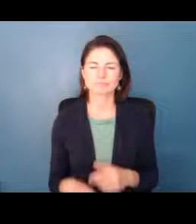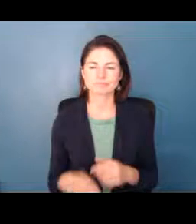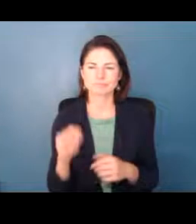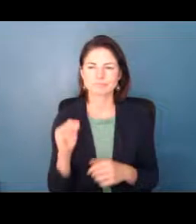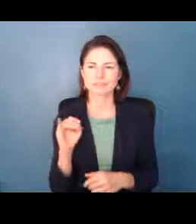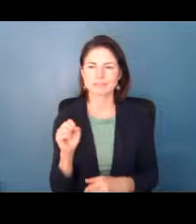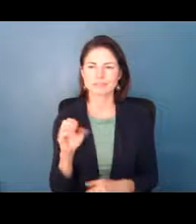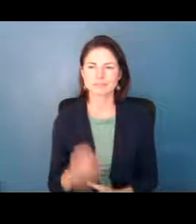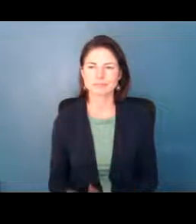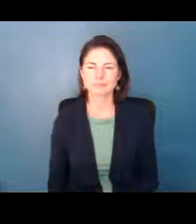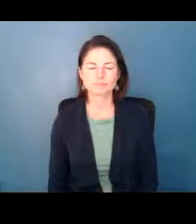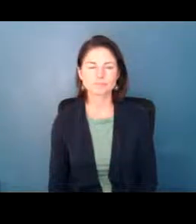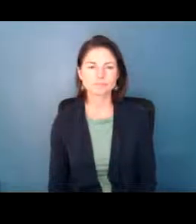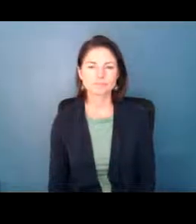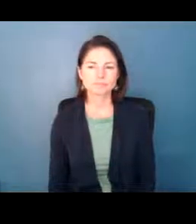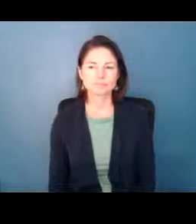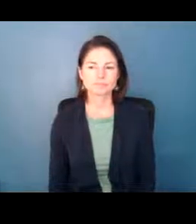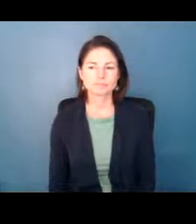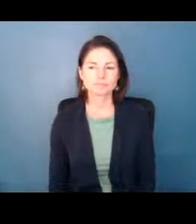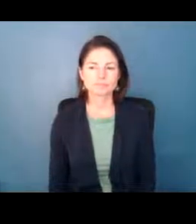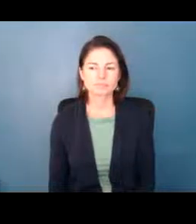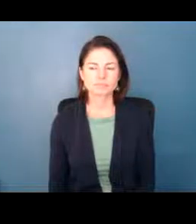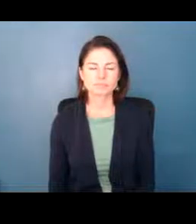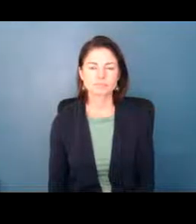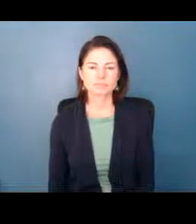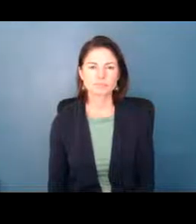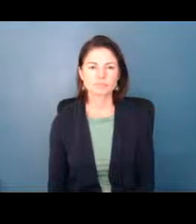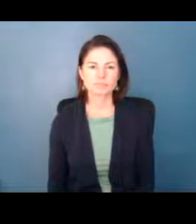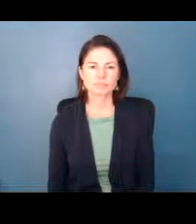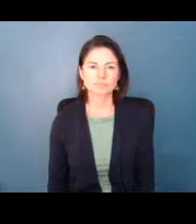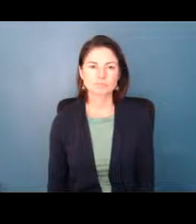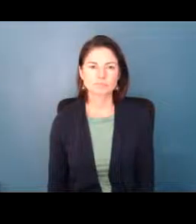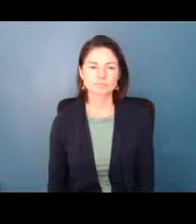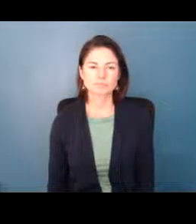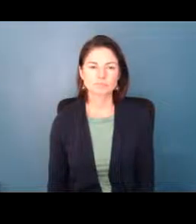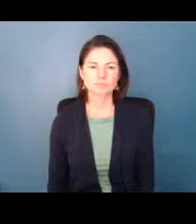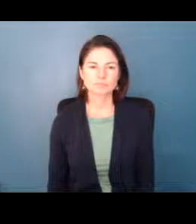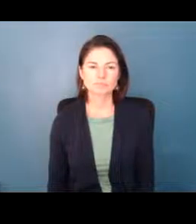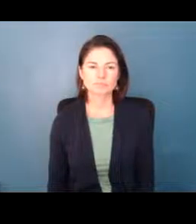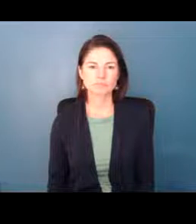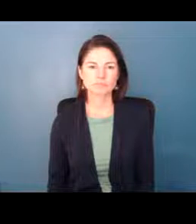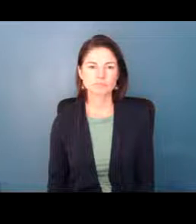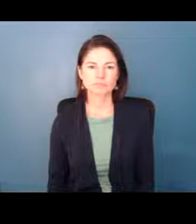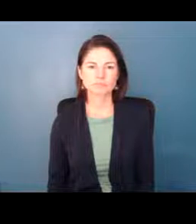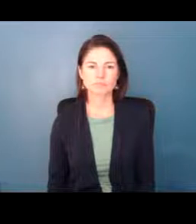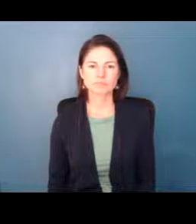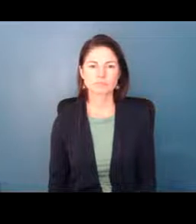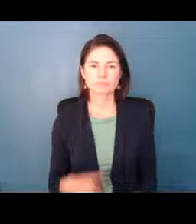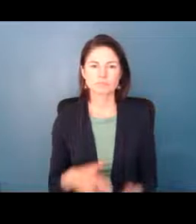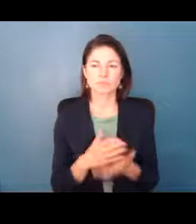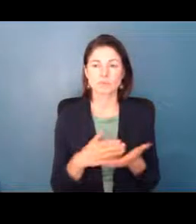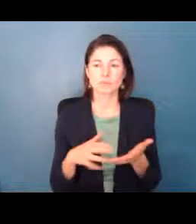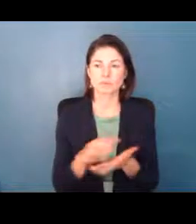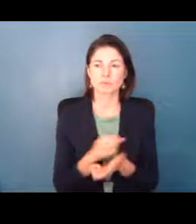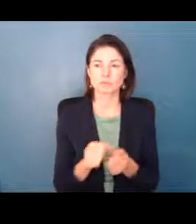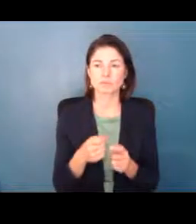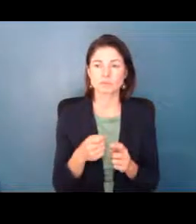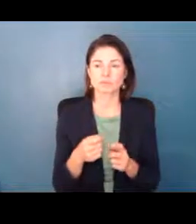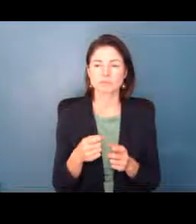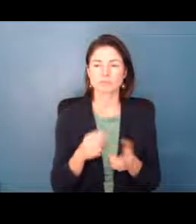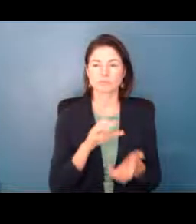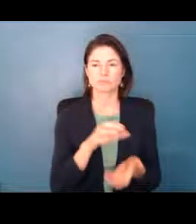quickly is some of these damages are eligible for federal reimbursement from FHWA.